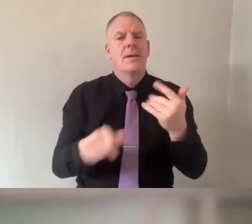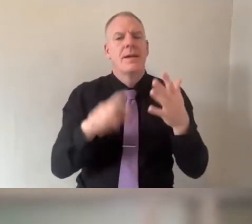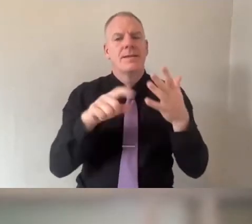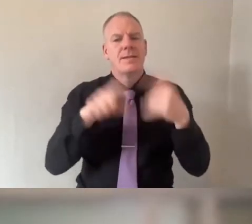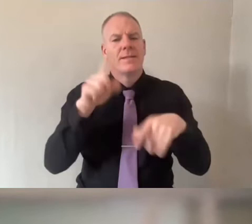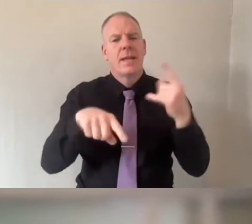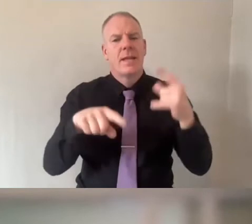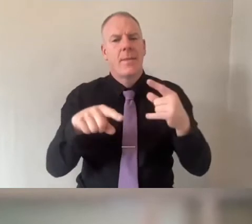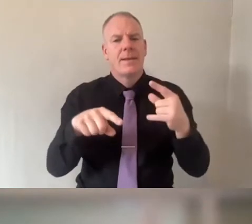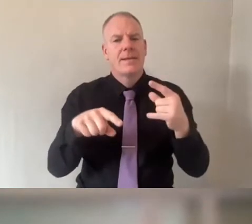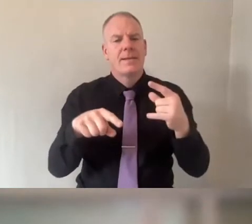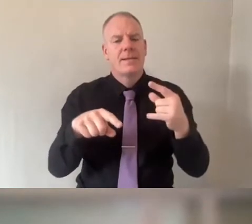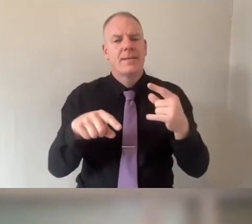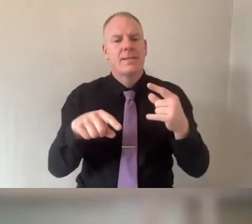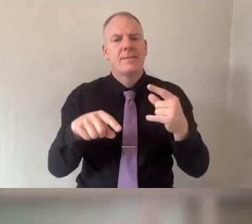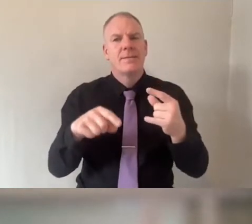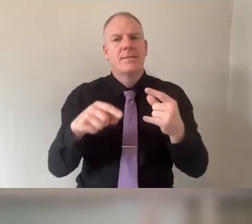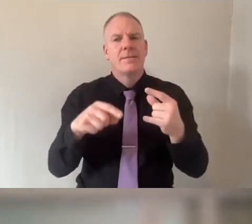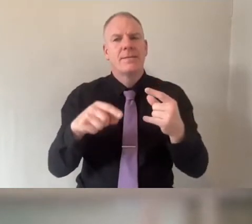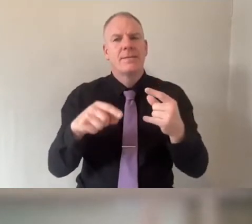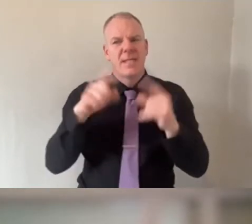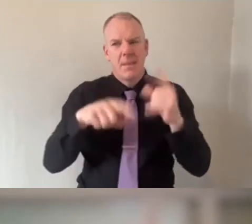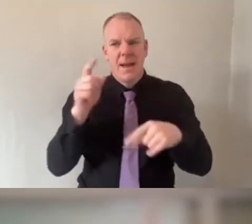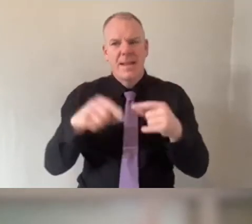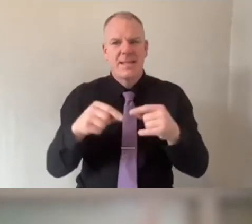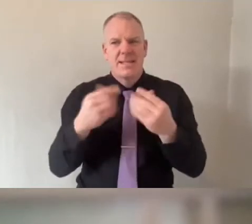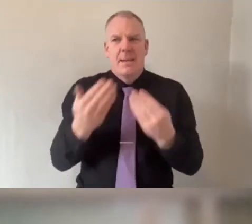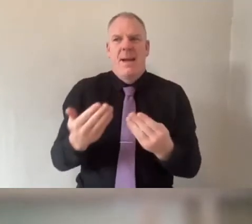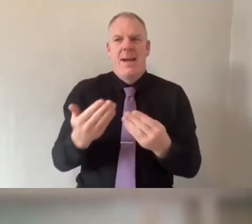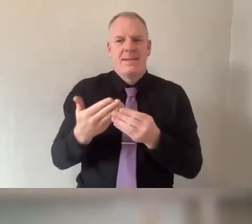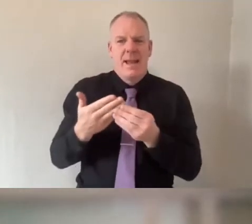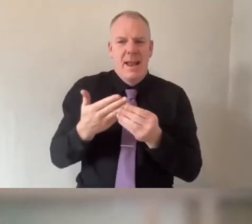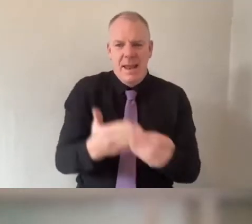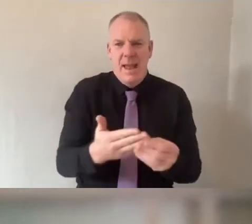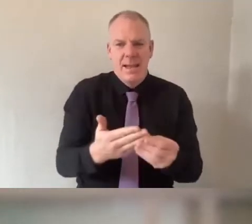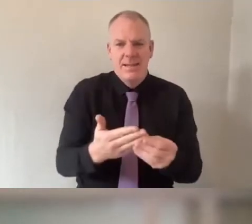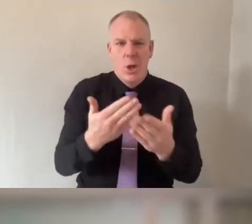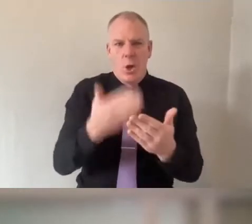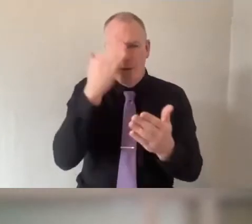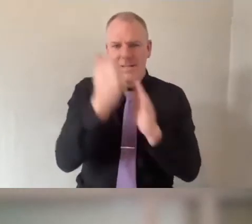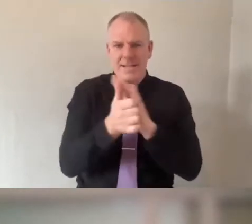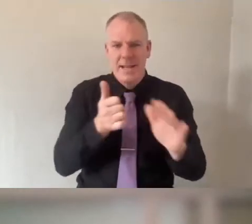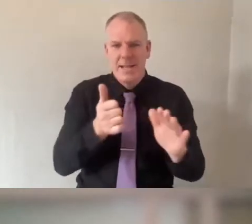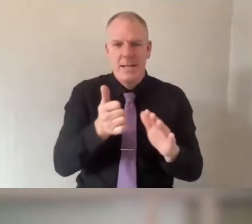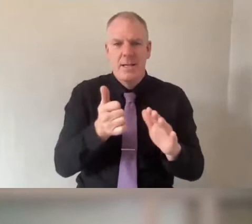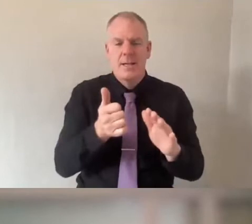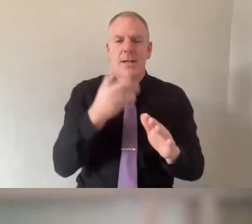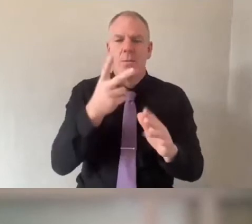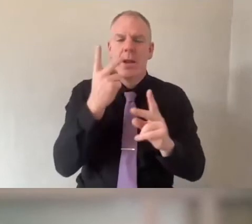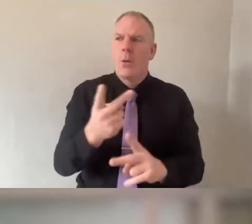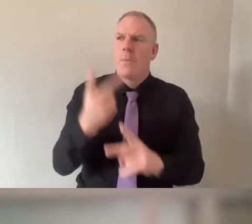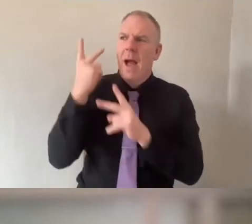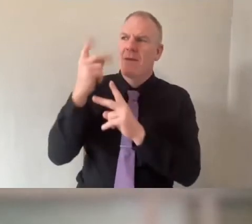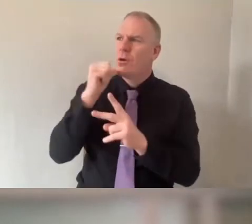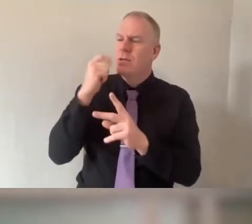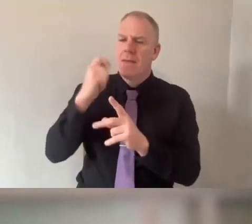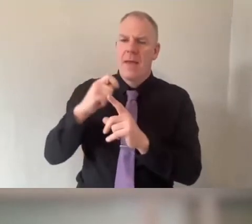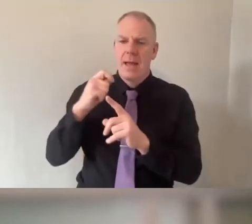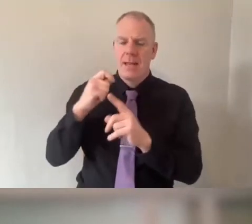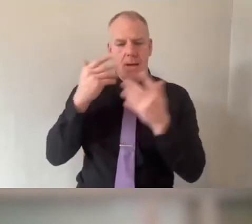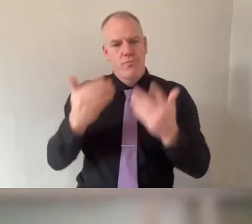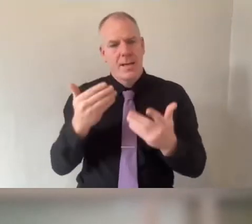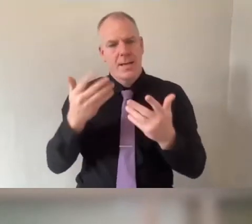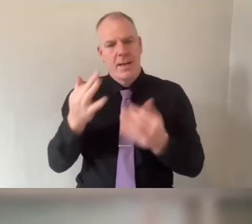dynamic demand-led learning and skills. So I'll do that by looking back a little, then returning to the present, and then looking